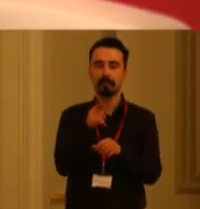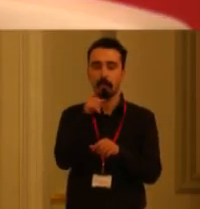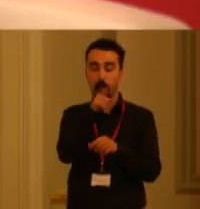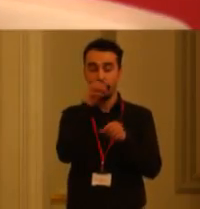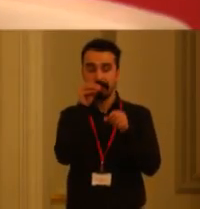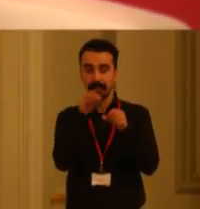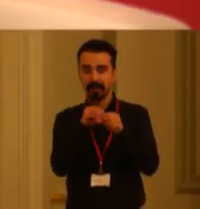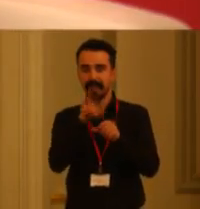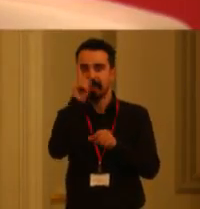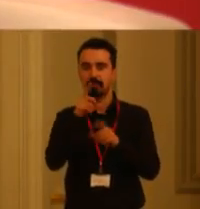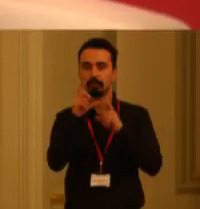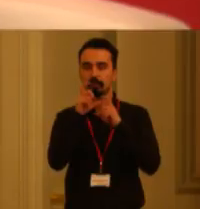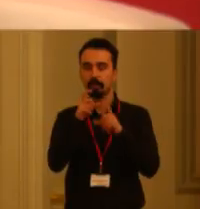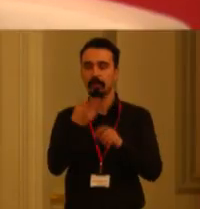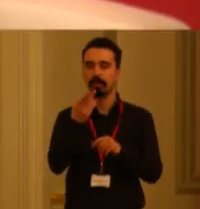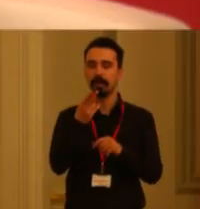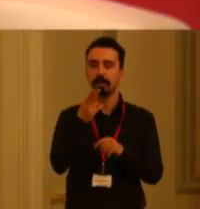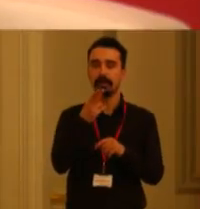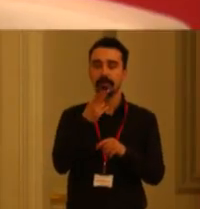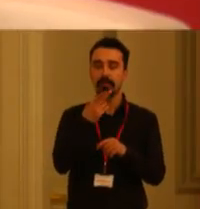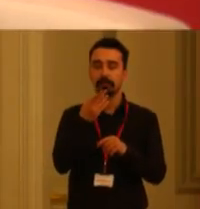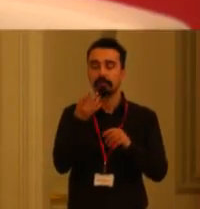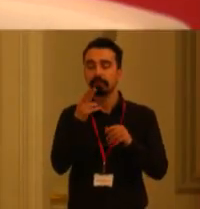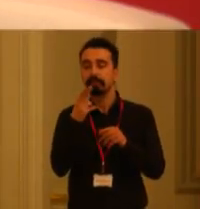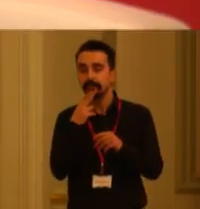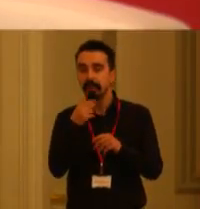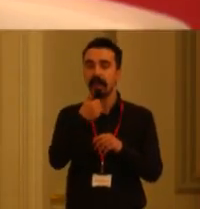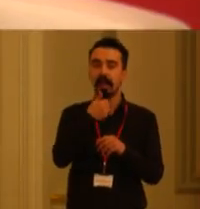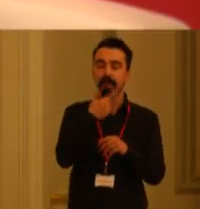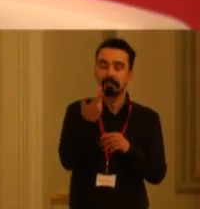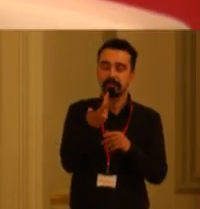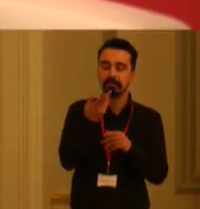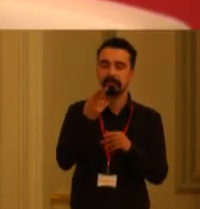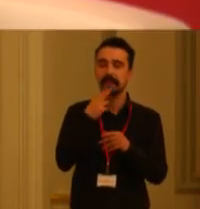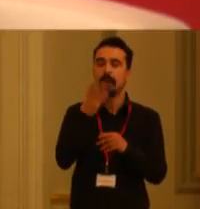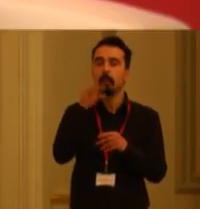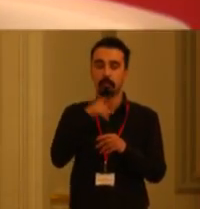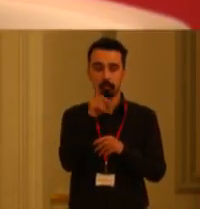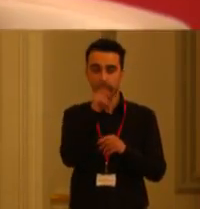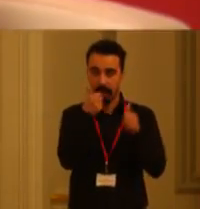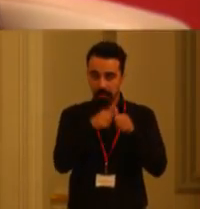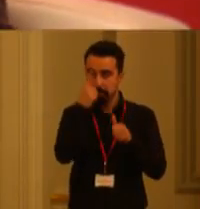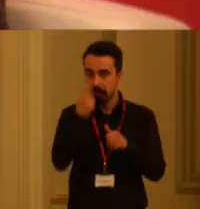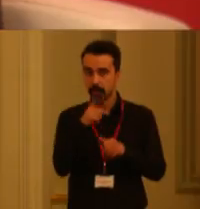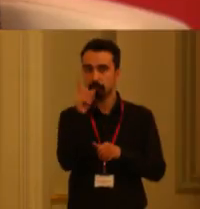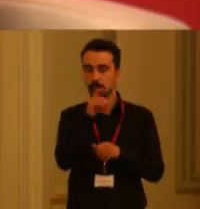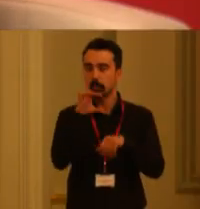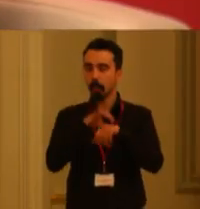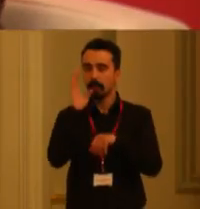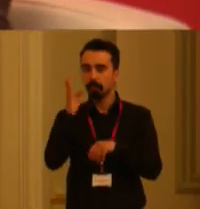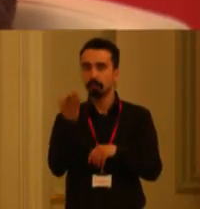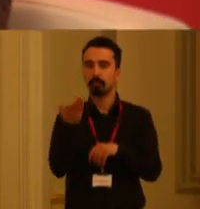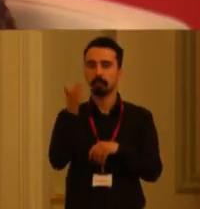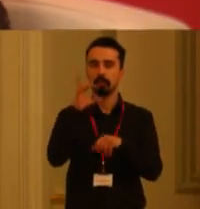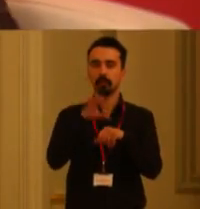their stories about gynecologists, and the first question they said they were confronted with was whether they were a